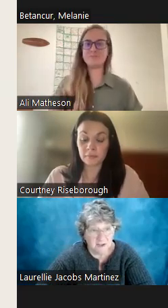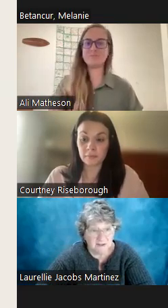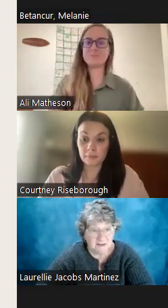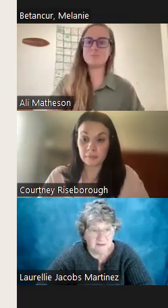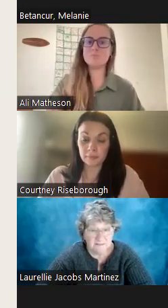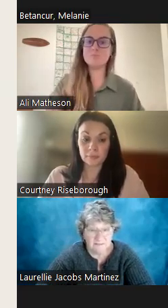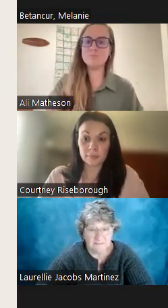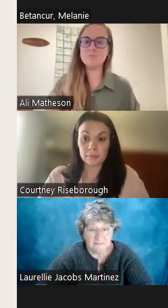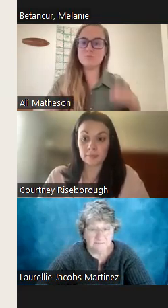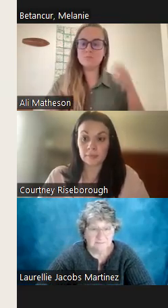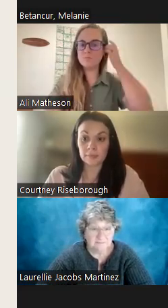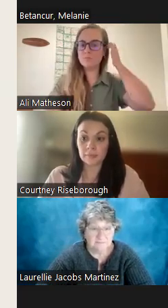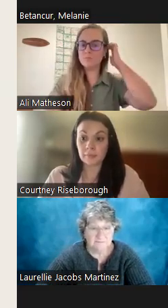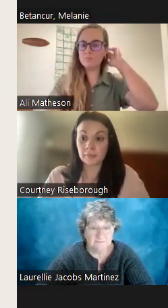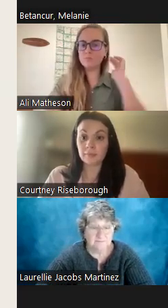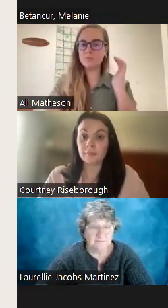deaf patients.